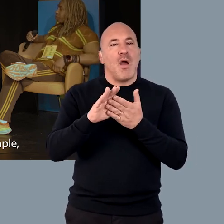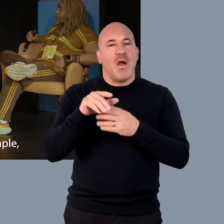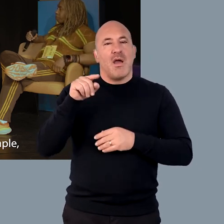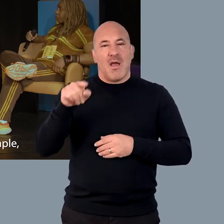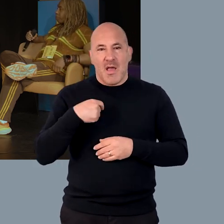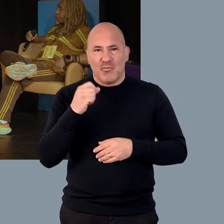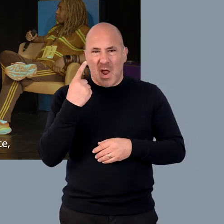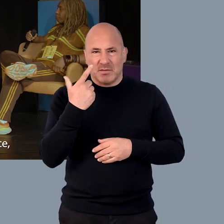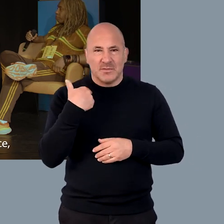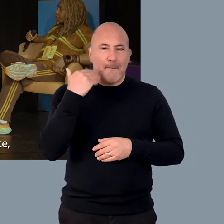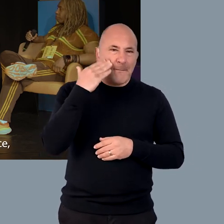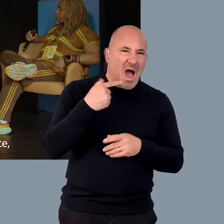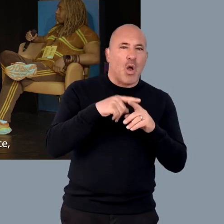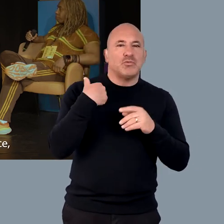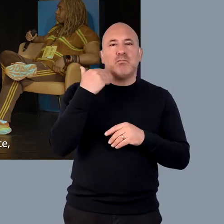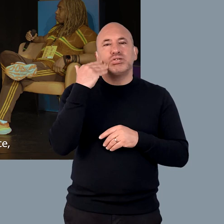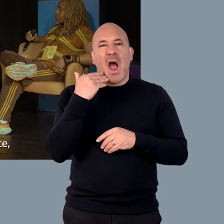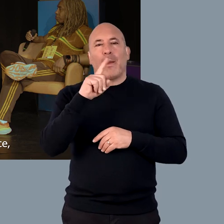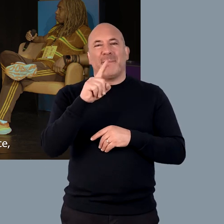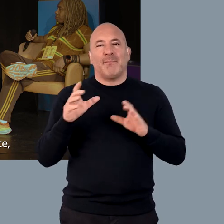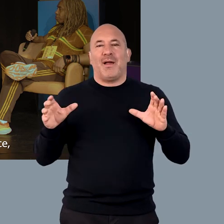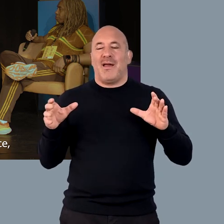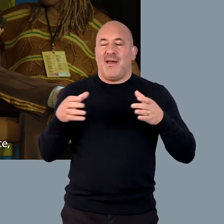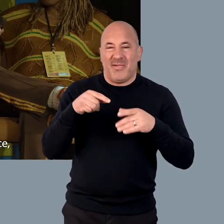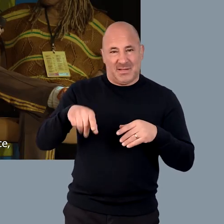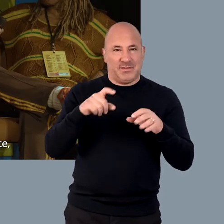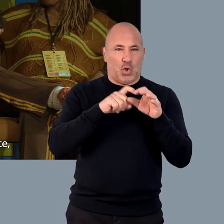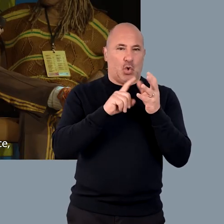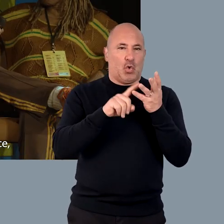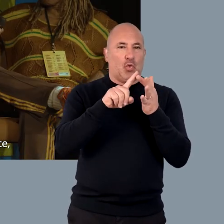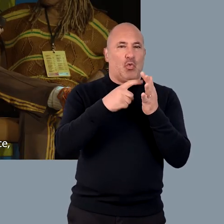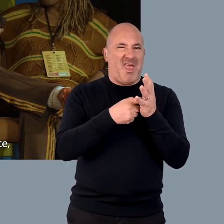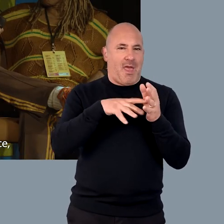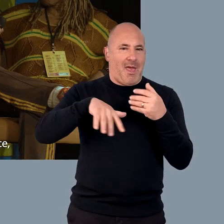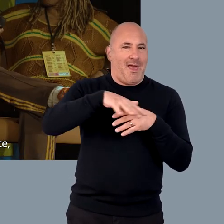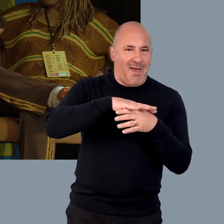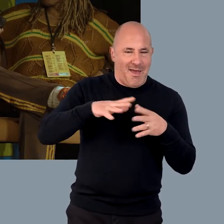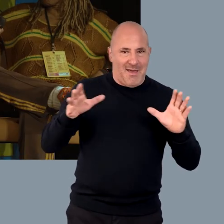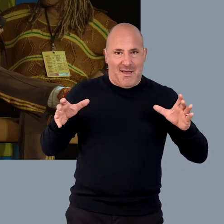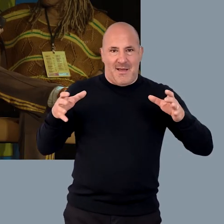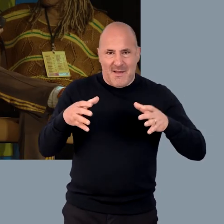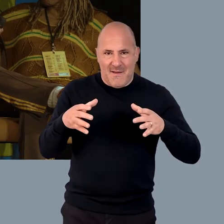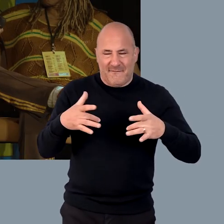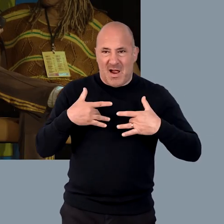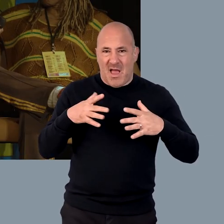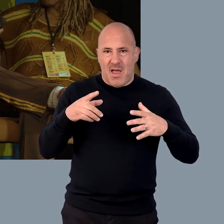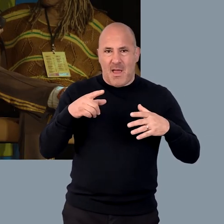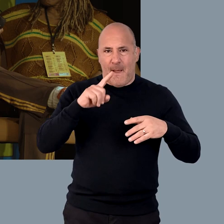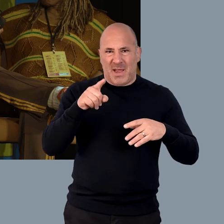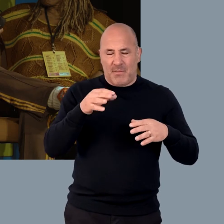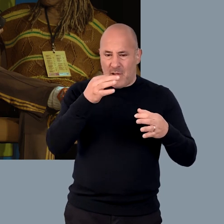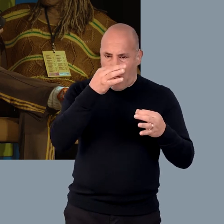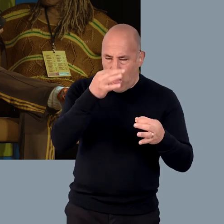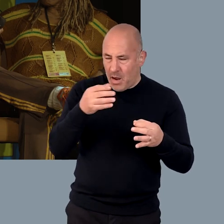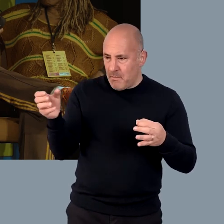Marlboro for example I found that when black and brown people came together in this queer space It felt